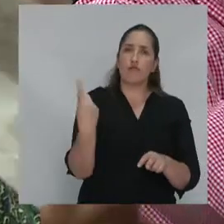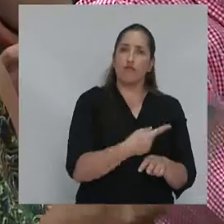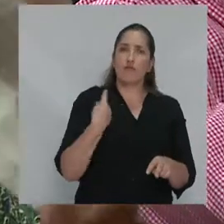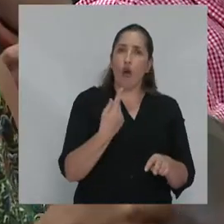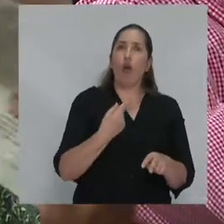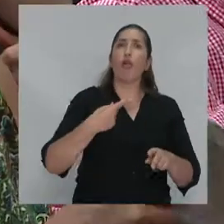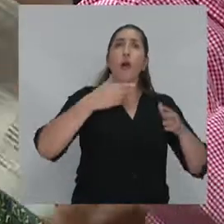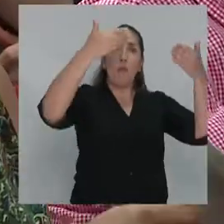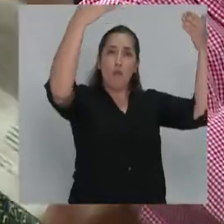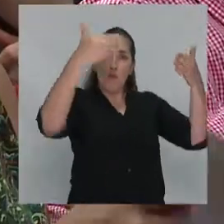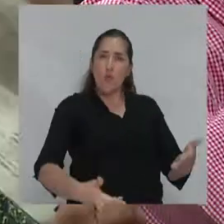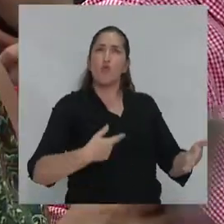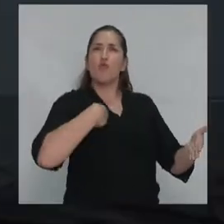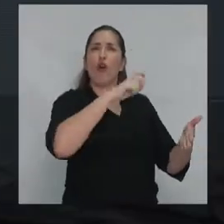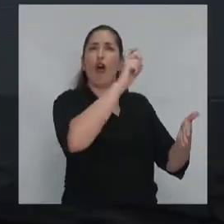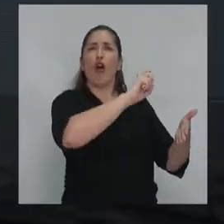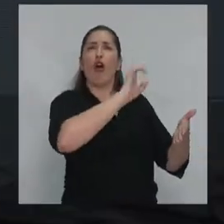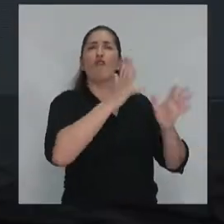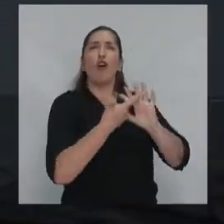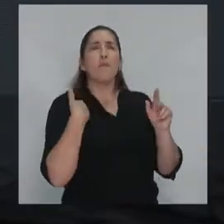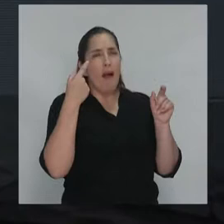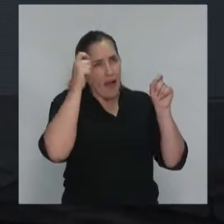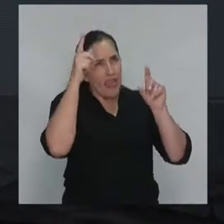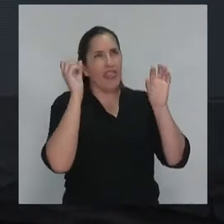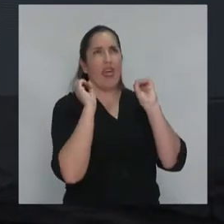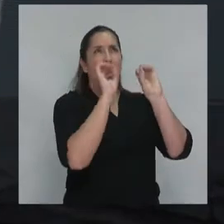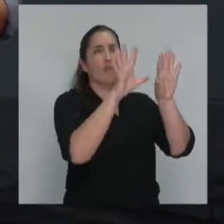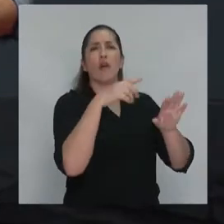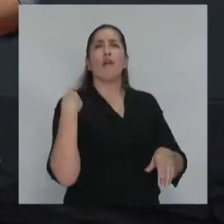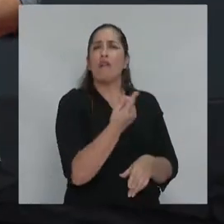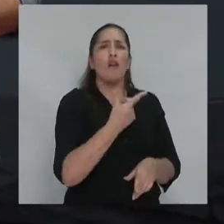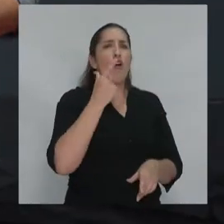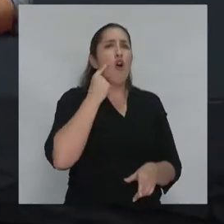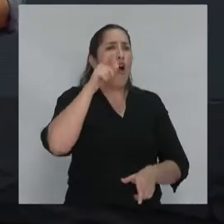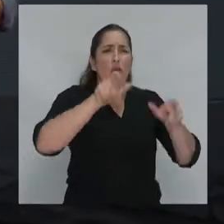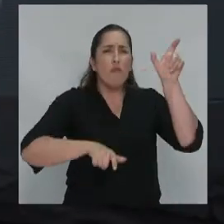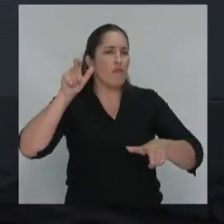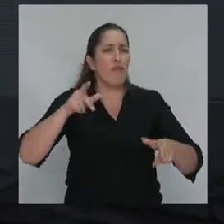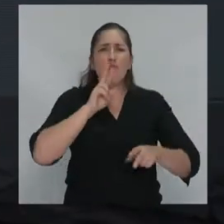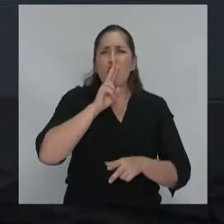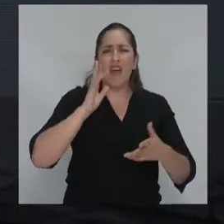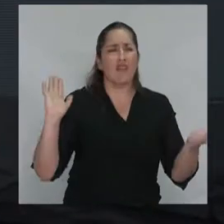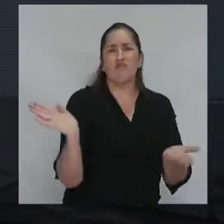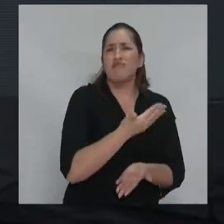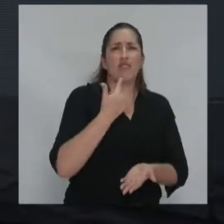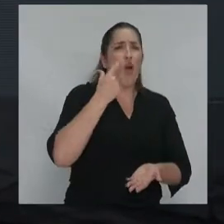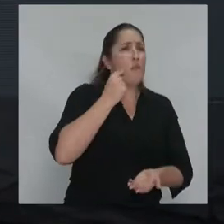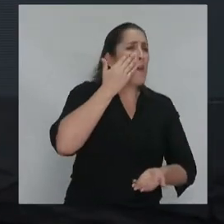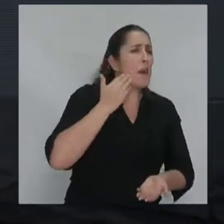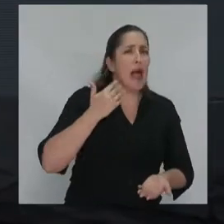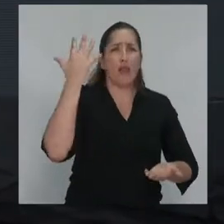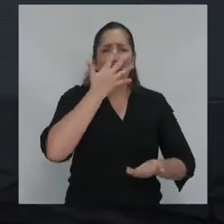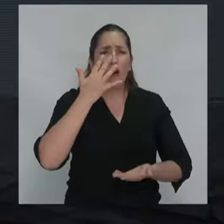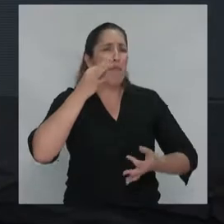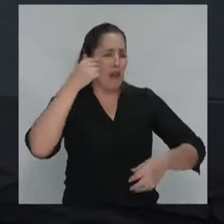of black, brown, and white working class women and men transforming our country. We are building a popular movement